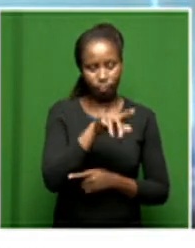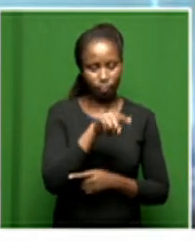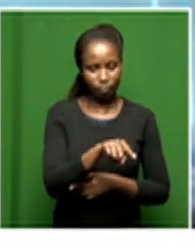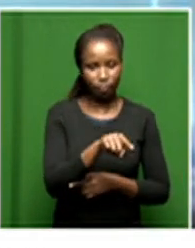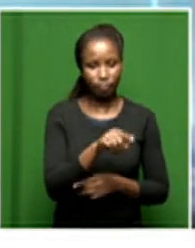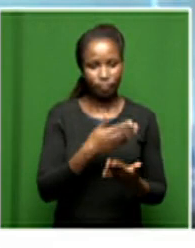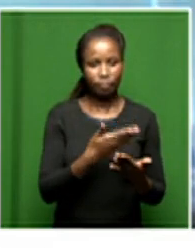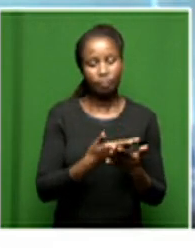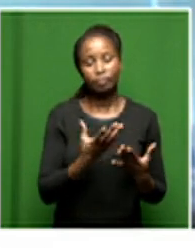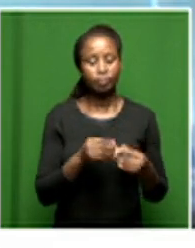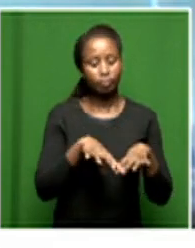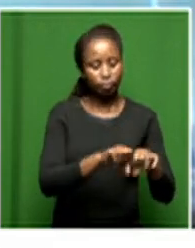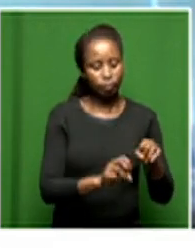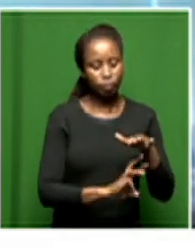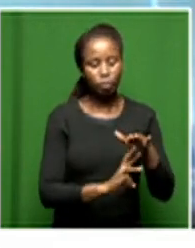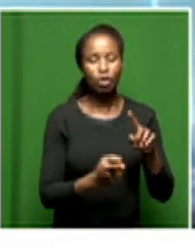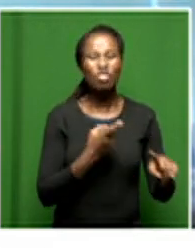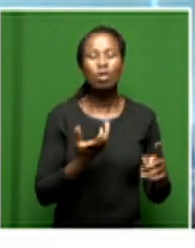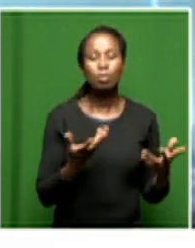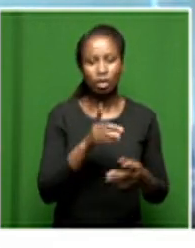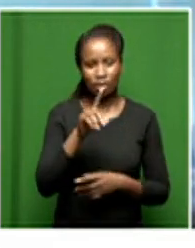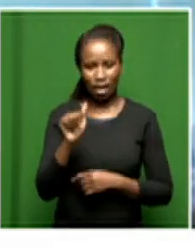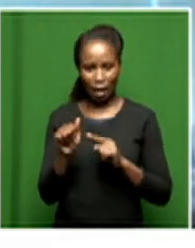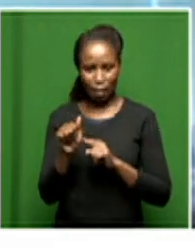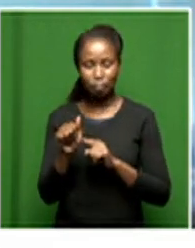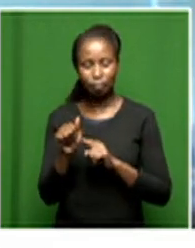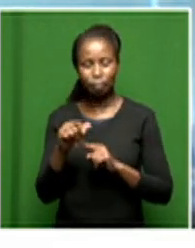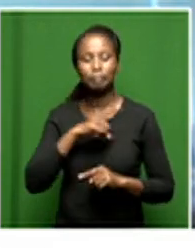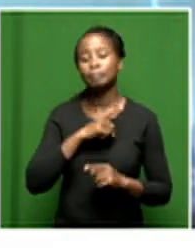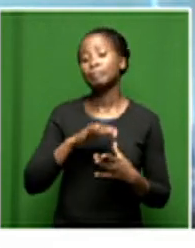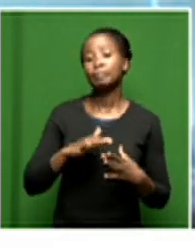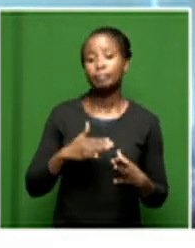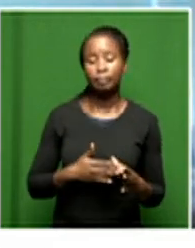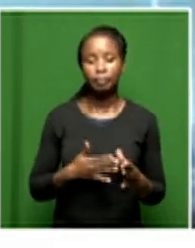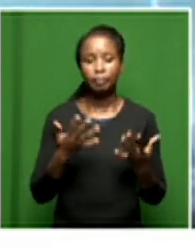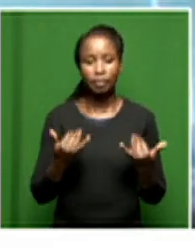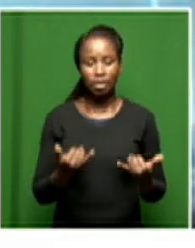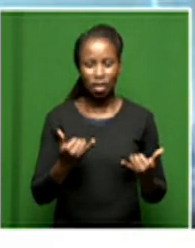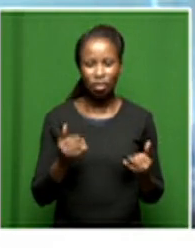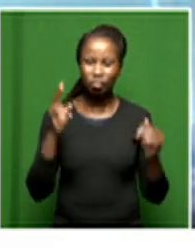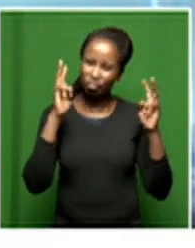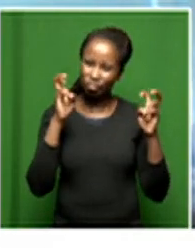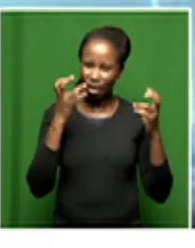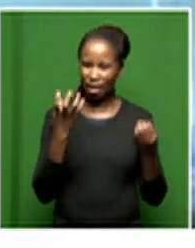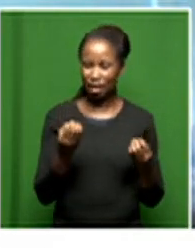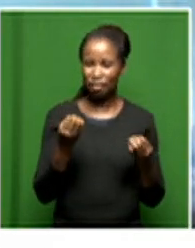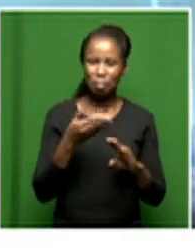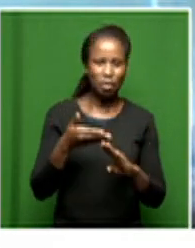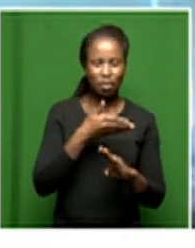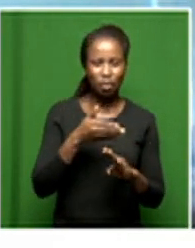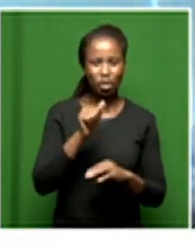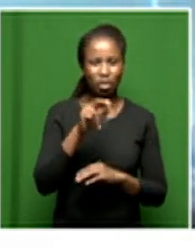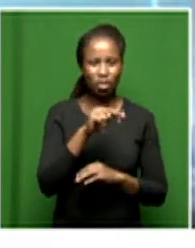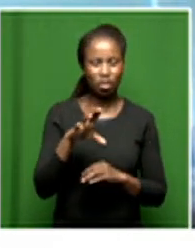ward off the DA, because the ANC had to deal with a popular former ANC candidate who ran